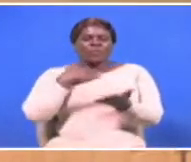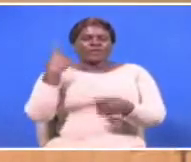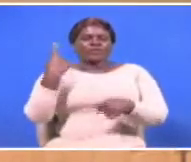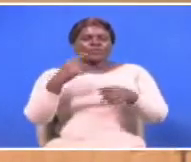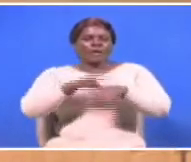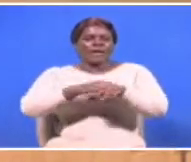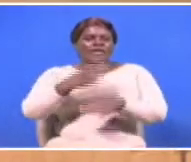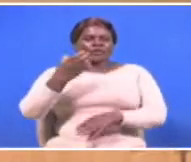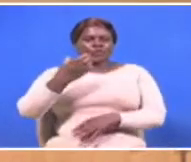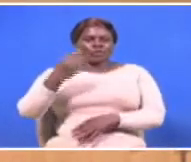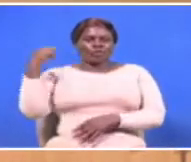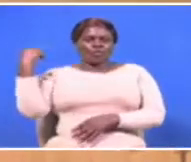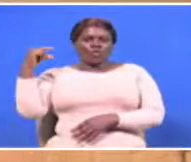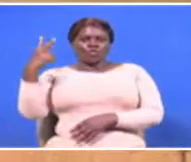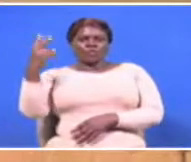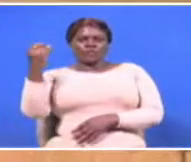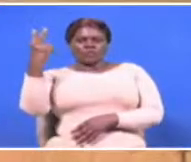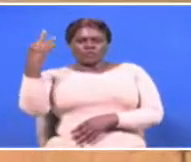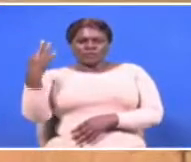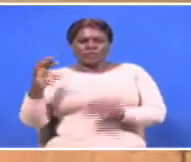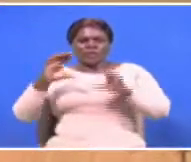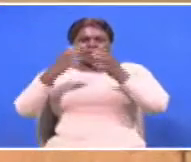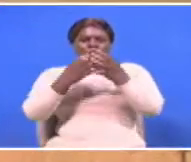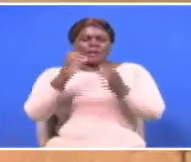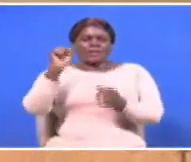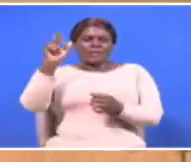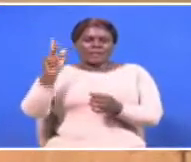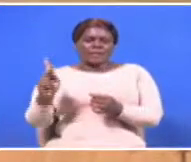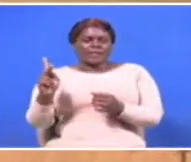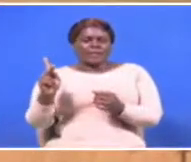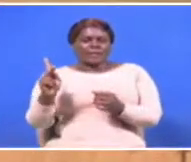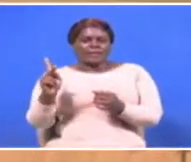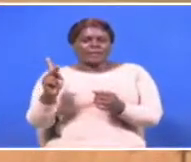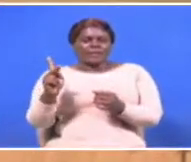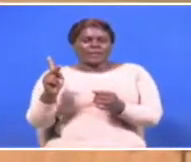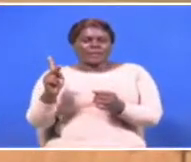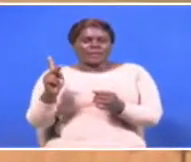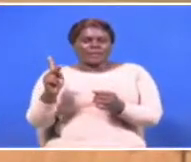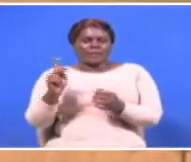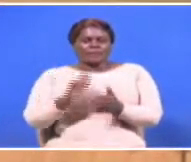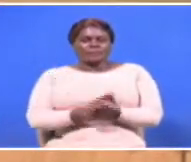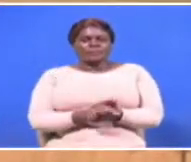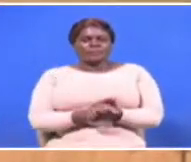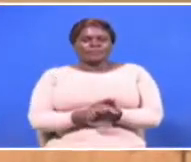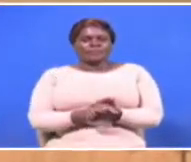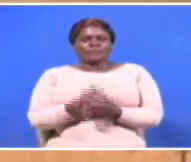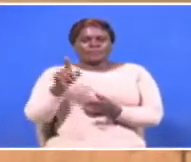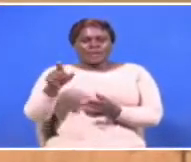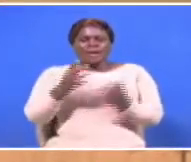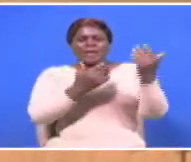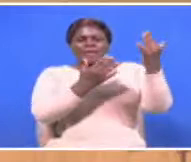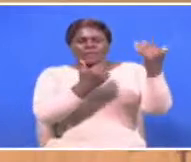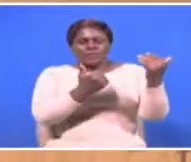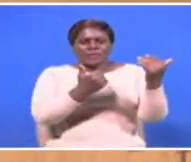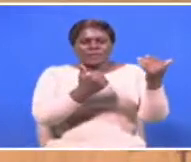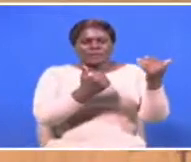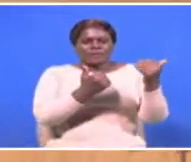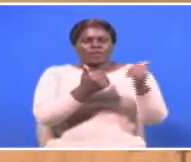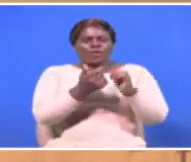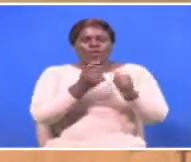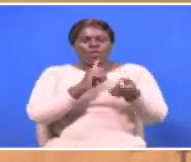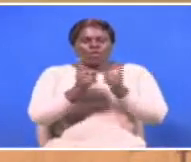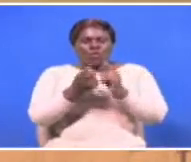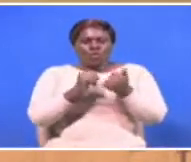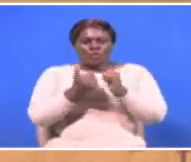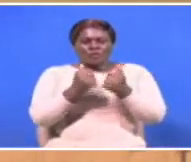win gold at the 2023 World Athletics Championships in Budapest, Hungary. Moraa, who expects a fierce battle from